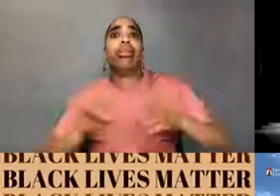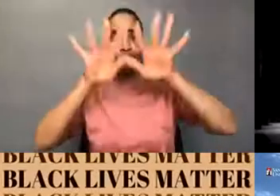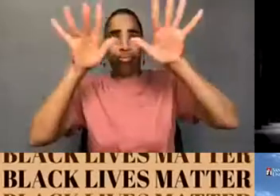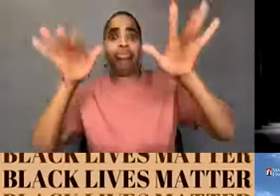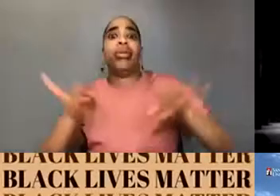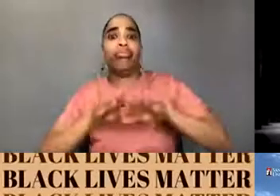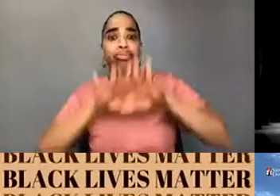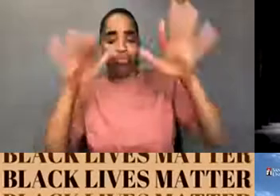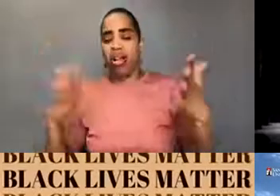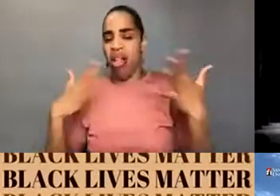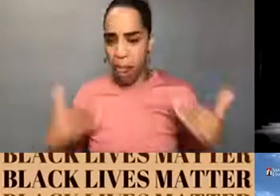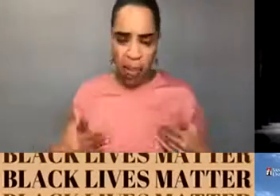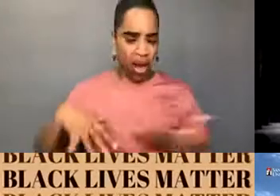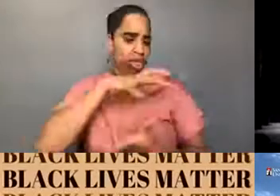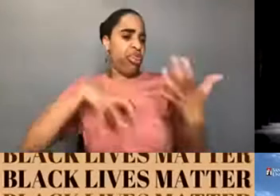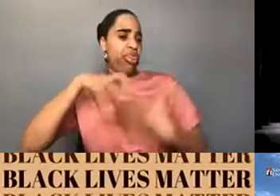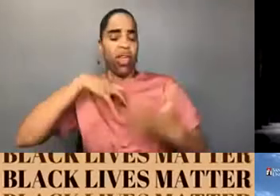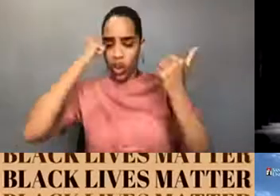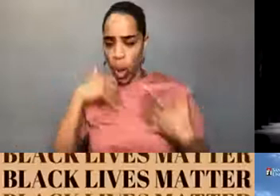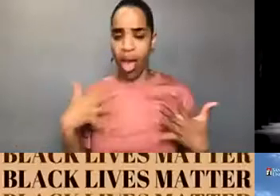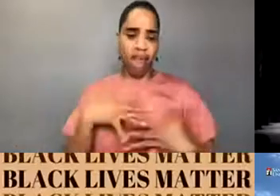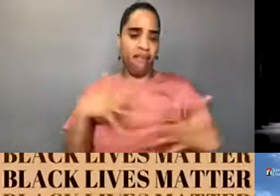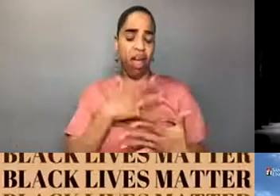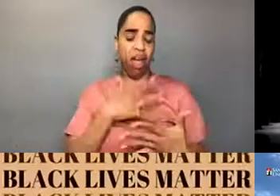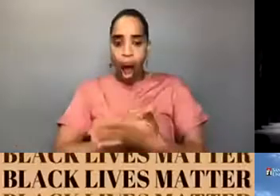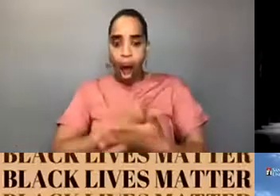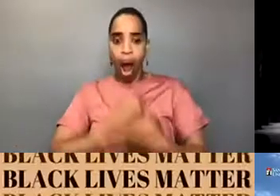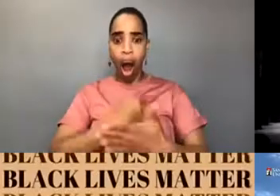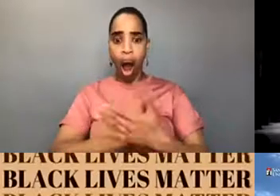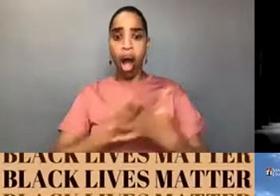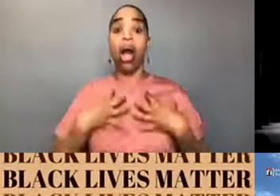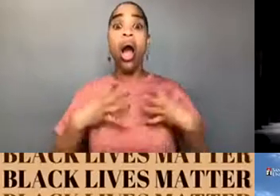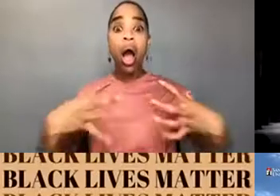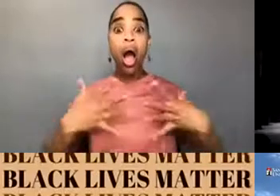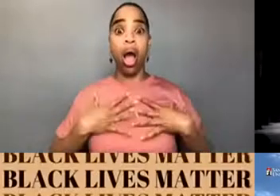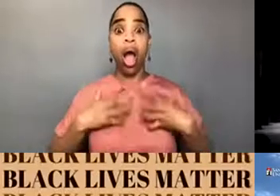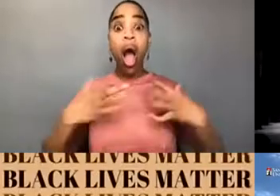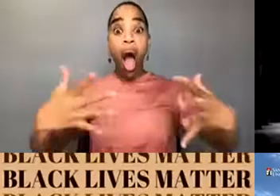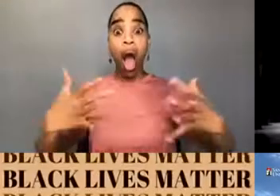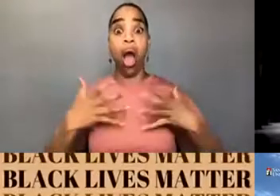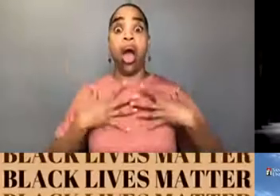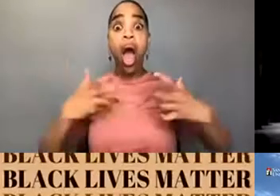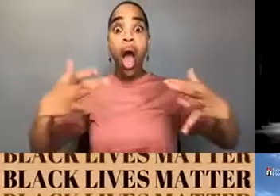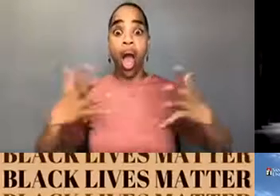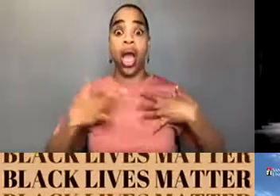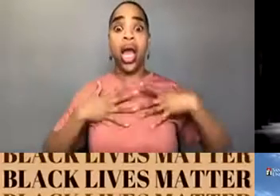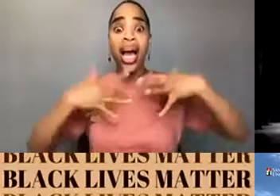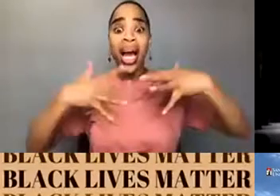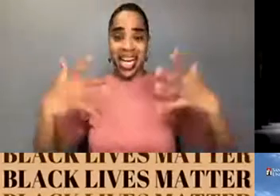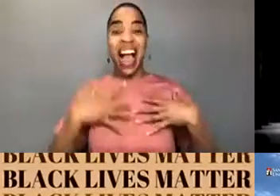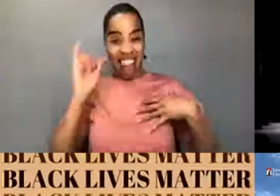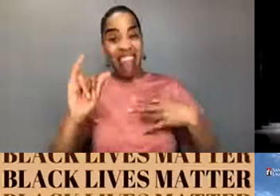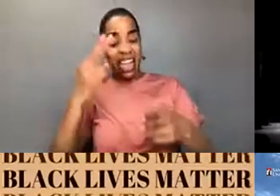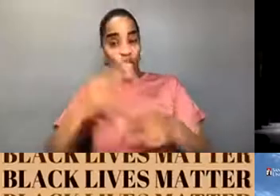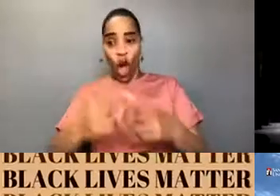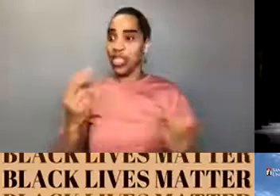The skin becomes a cocktail of sweat and fear. The heart gets claustrophobic. The lungs become newlyweds holding hands in a crashing airplane. This is called an